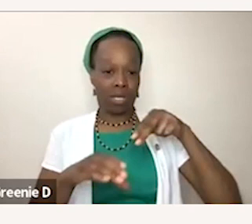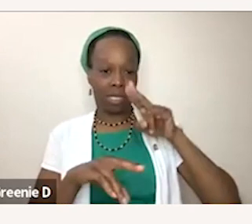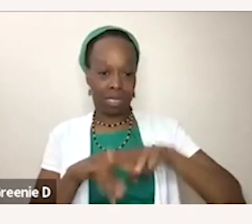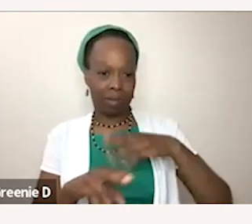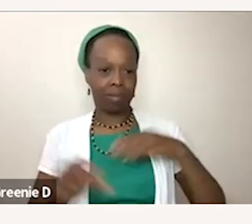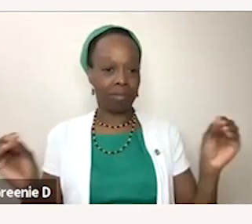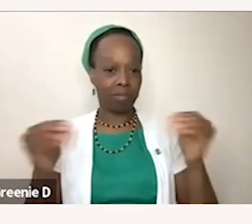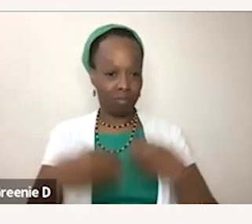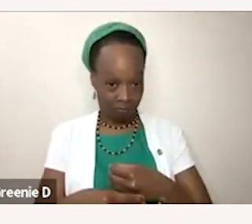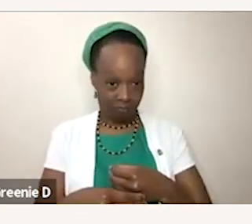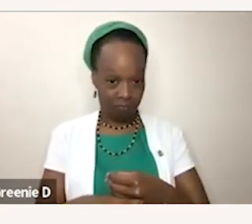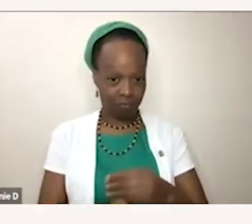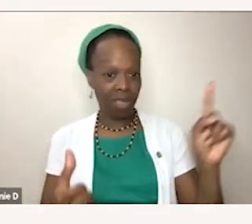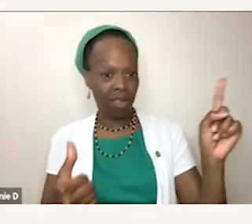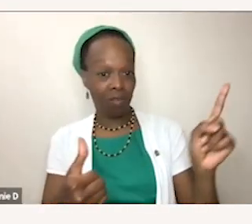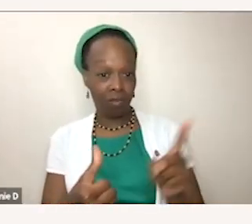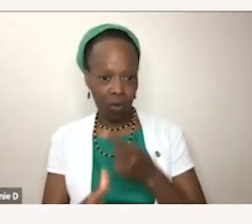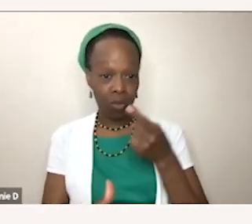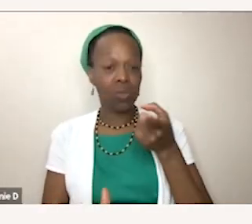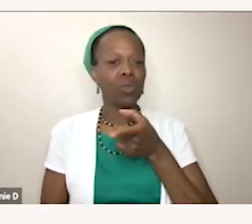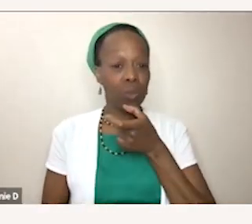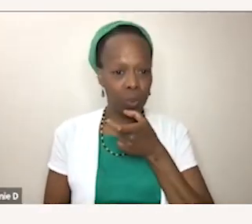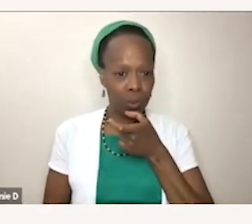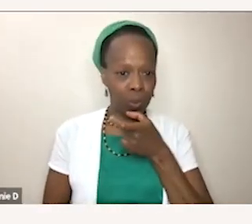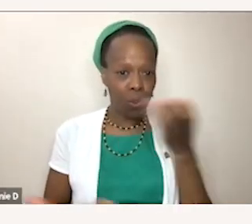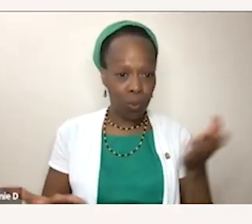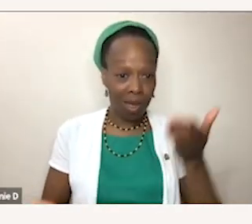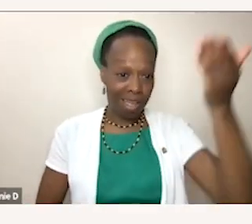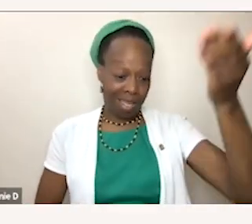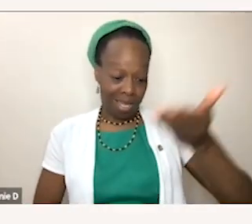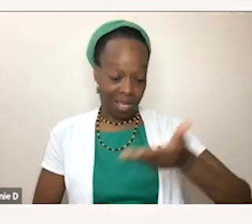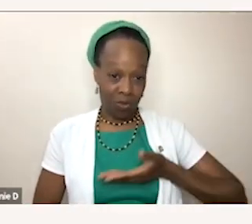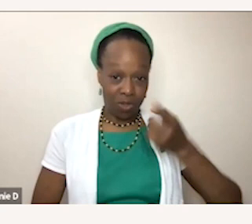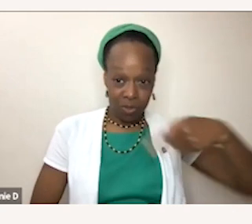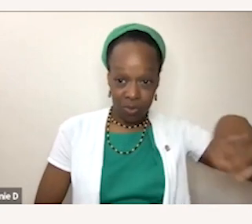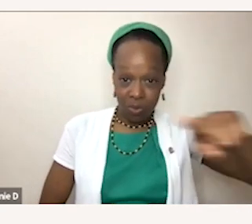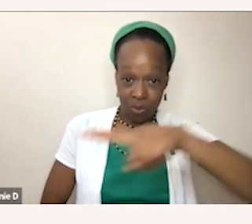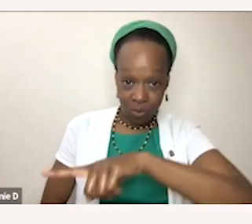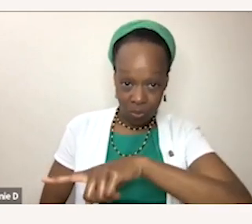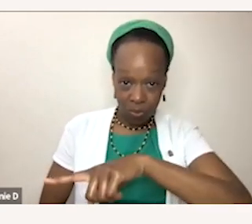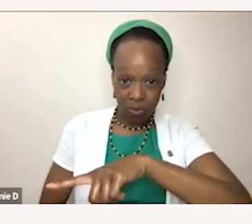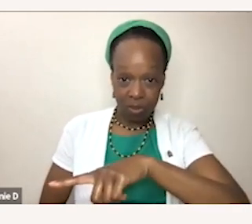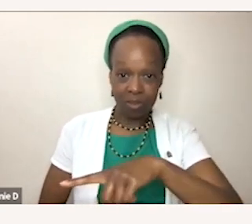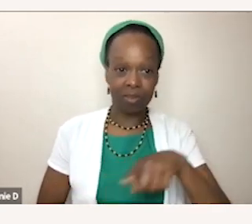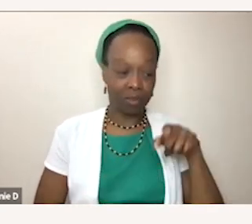first up is to introduce y'all to